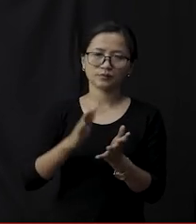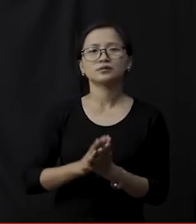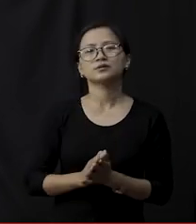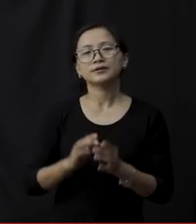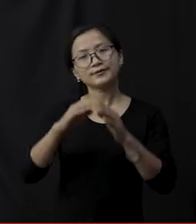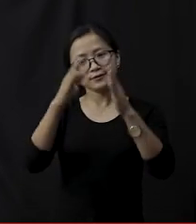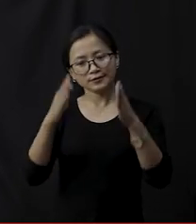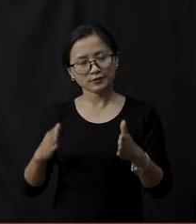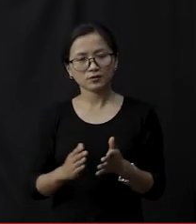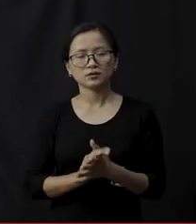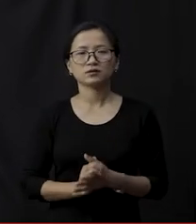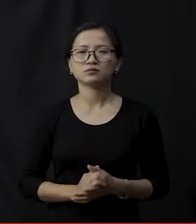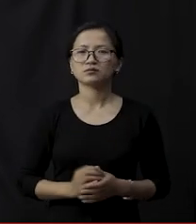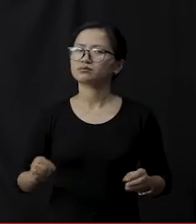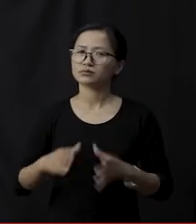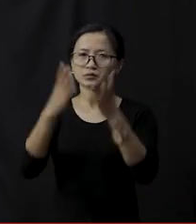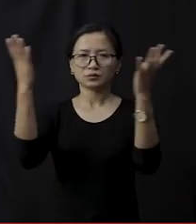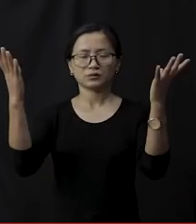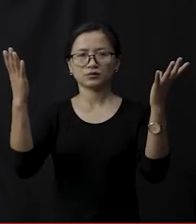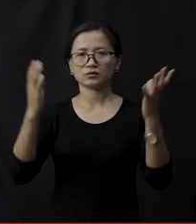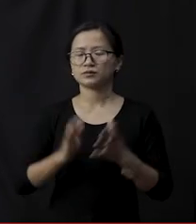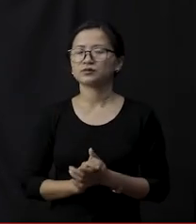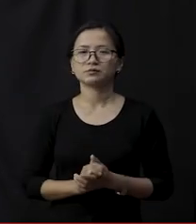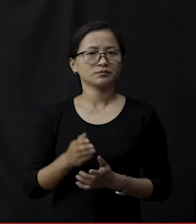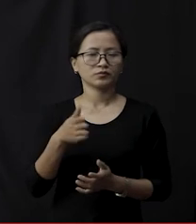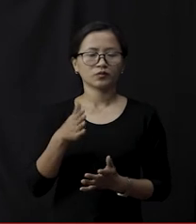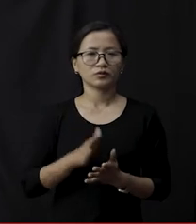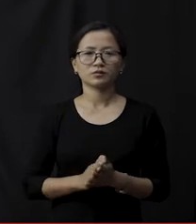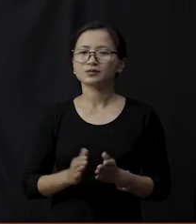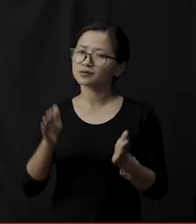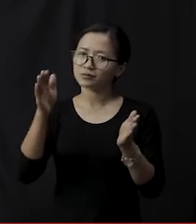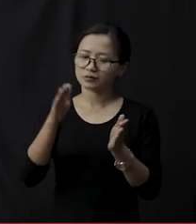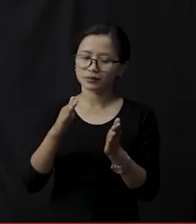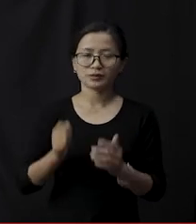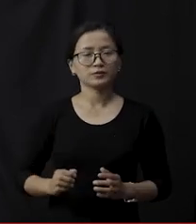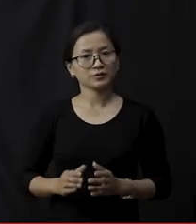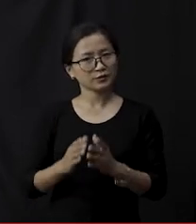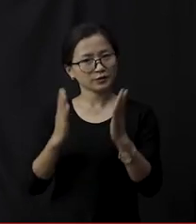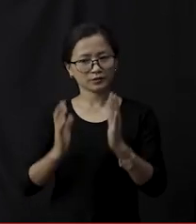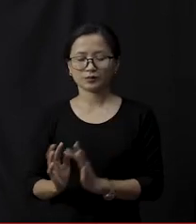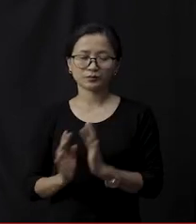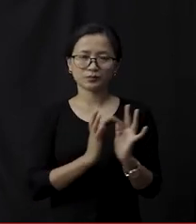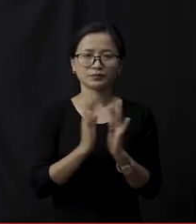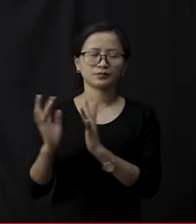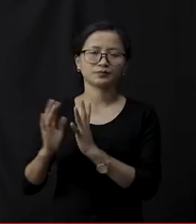okay? These are not trees, these are a medium-sized plant, okay?